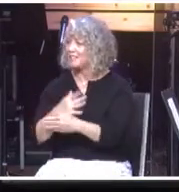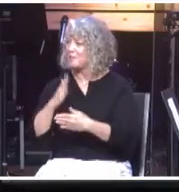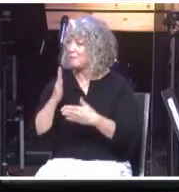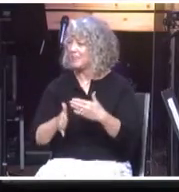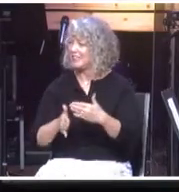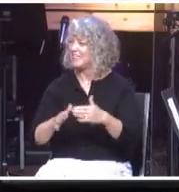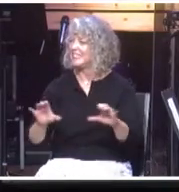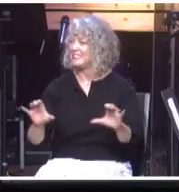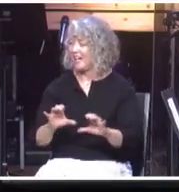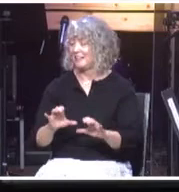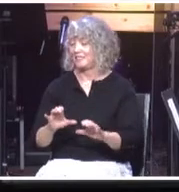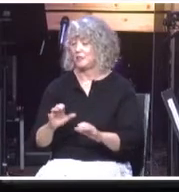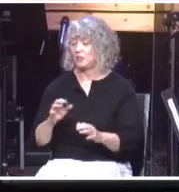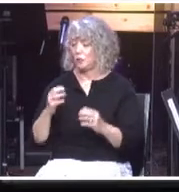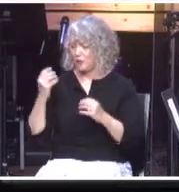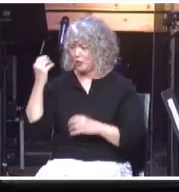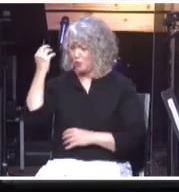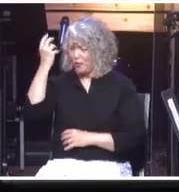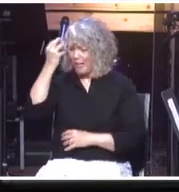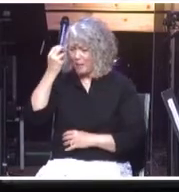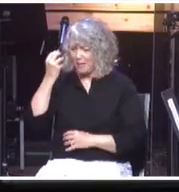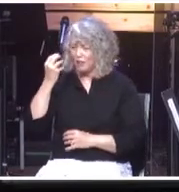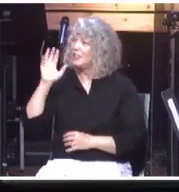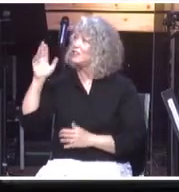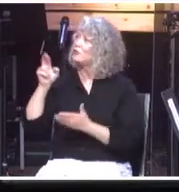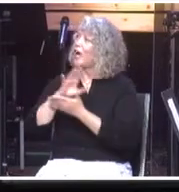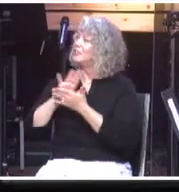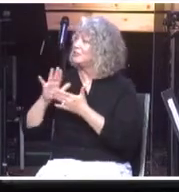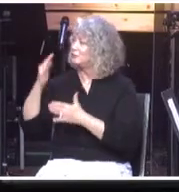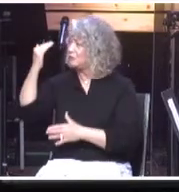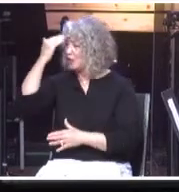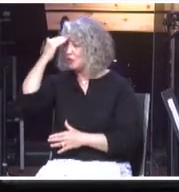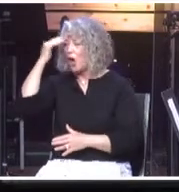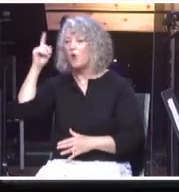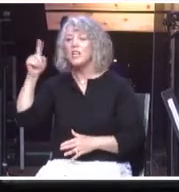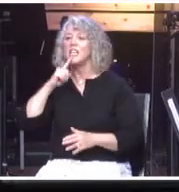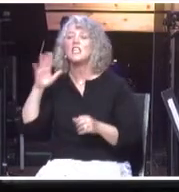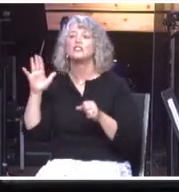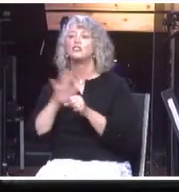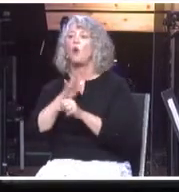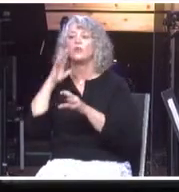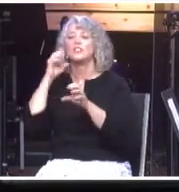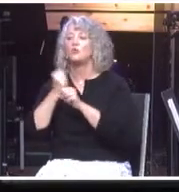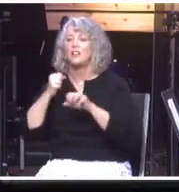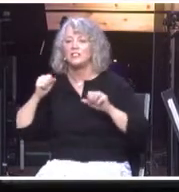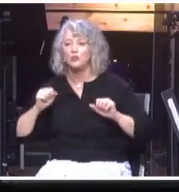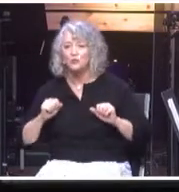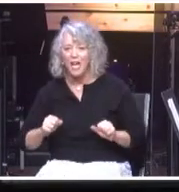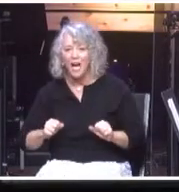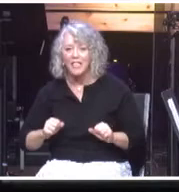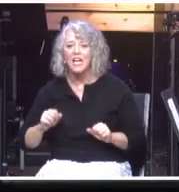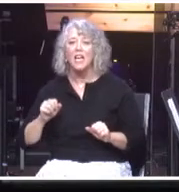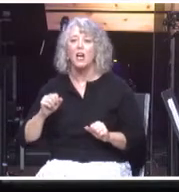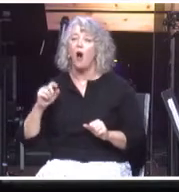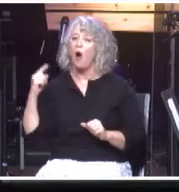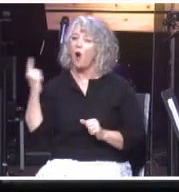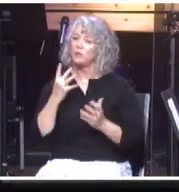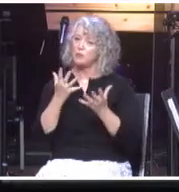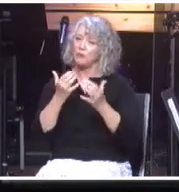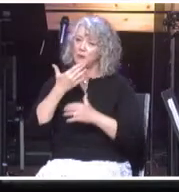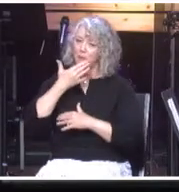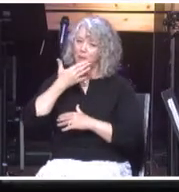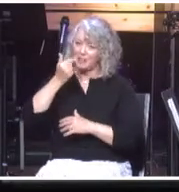reflecting upon God's righteousness, see, we know that he is totally trustworthy to have our best interests at